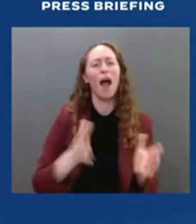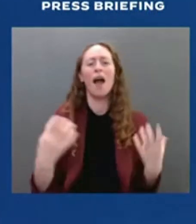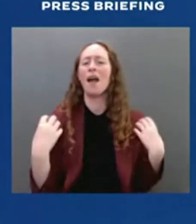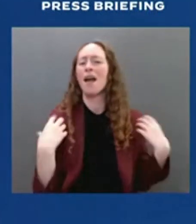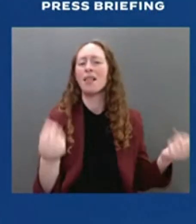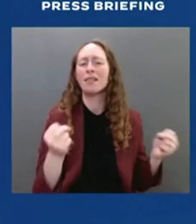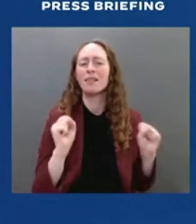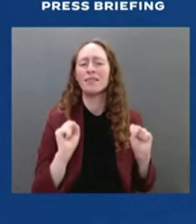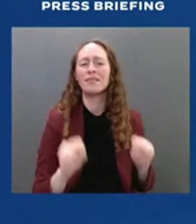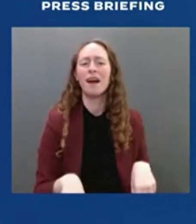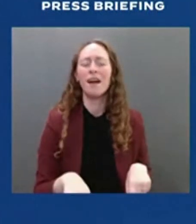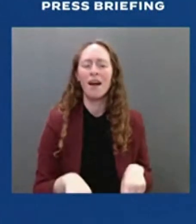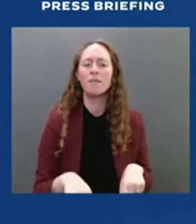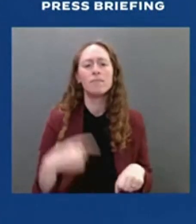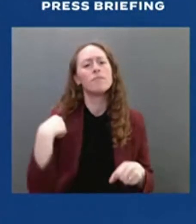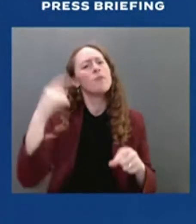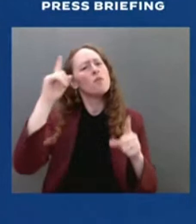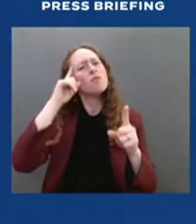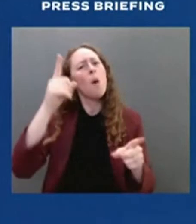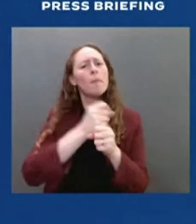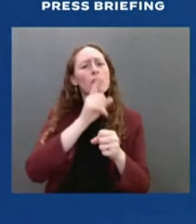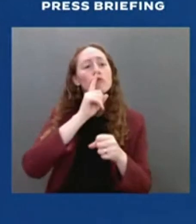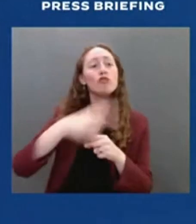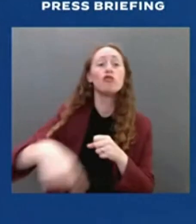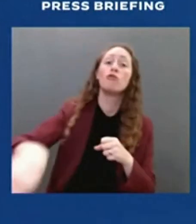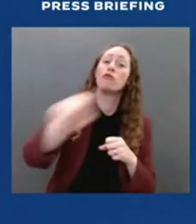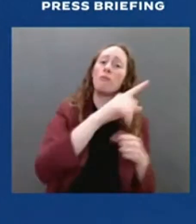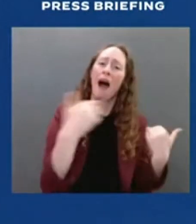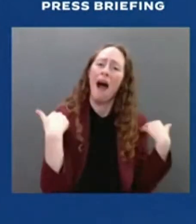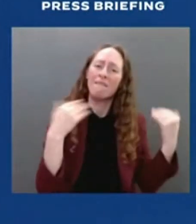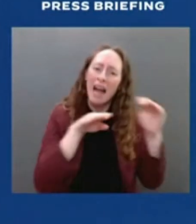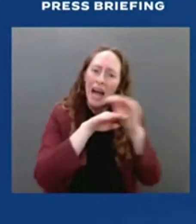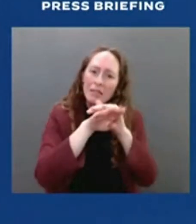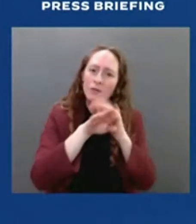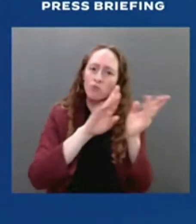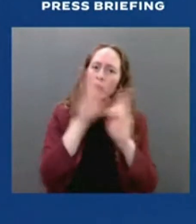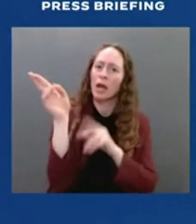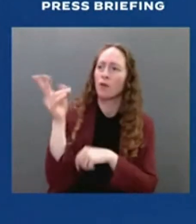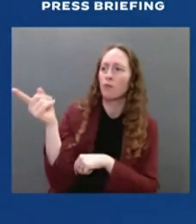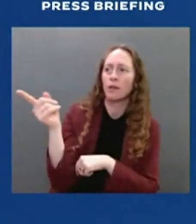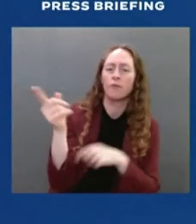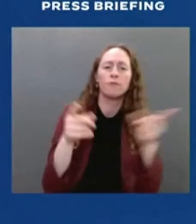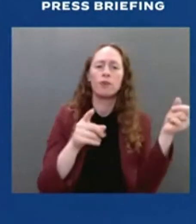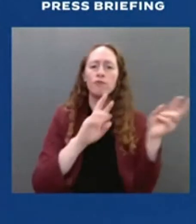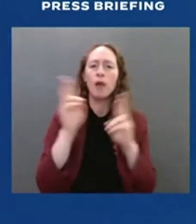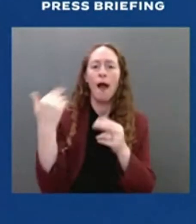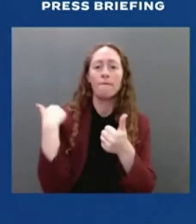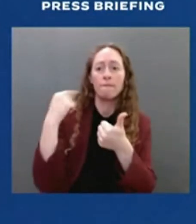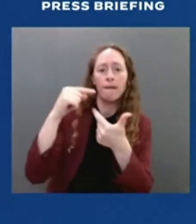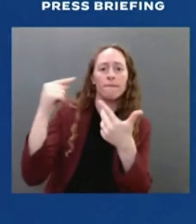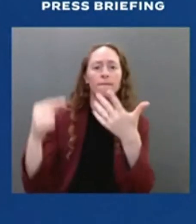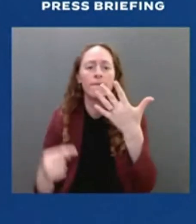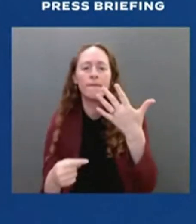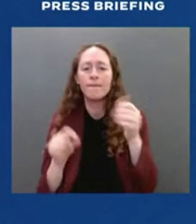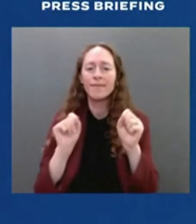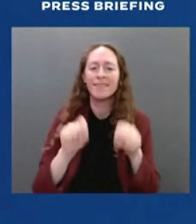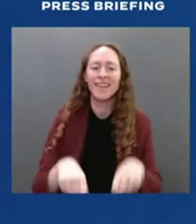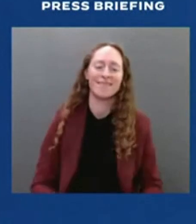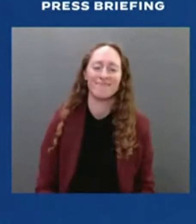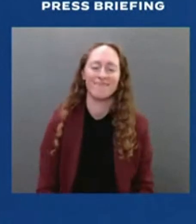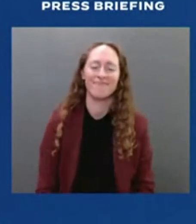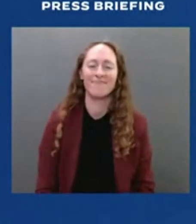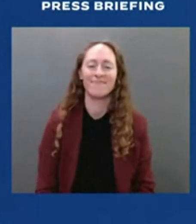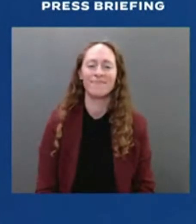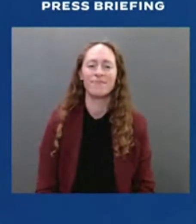these tools. We're going to continue mobilizing the entire federal government, working with state and local leaders, healthcare